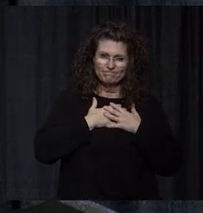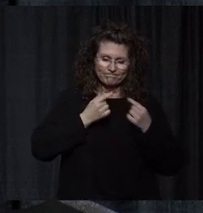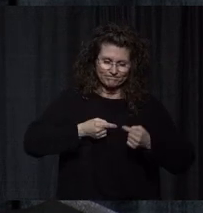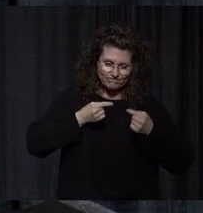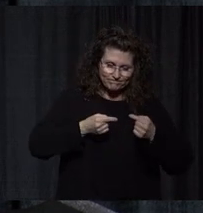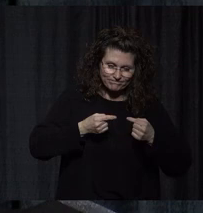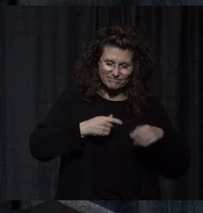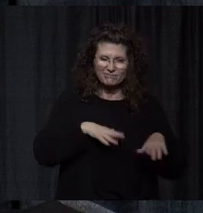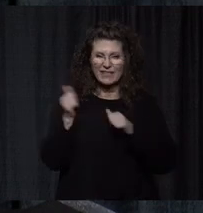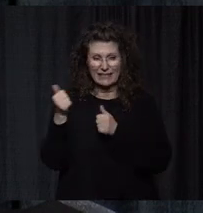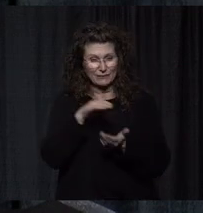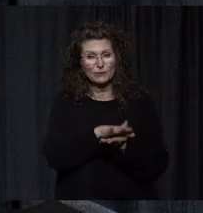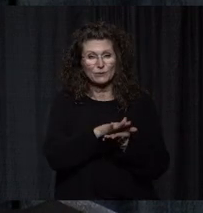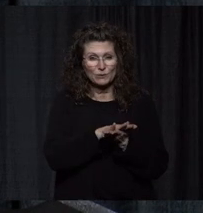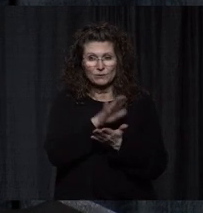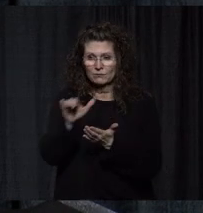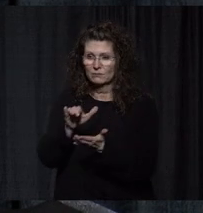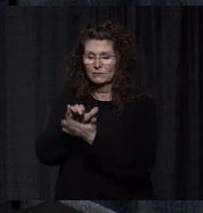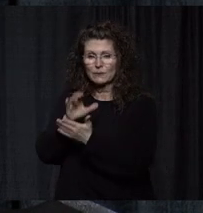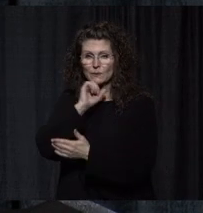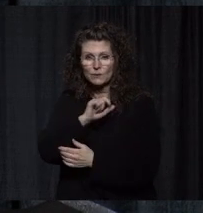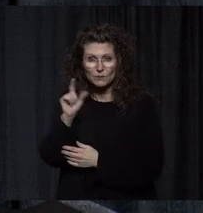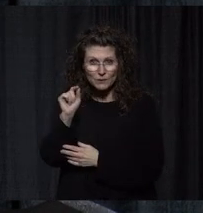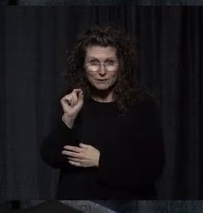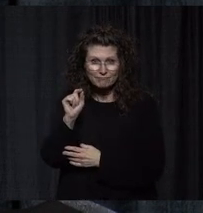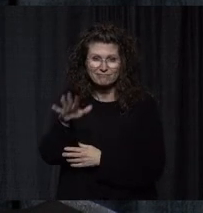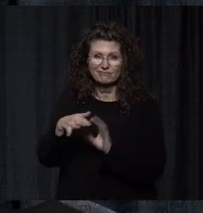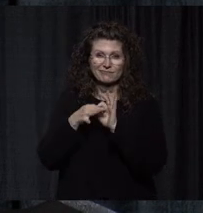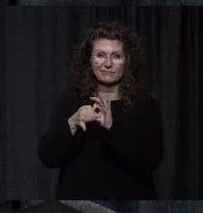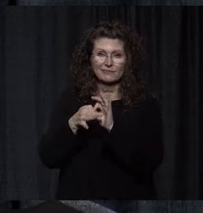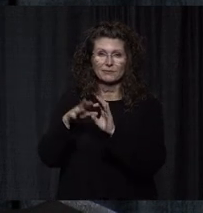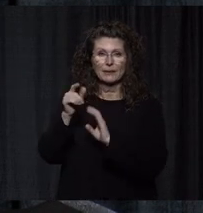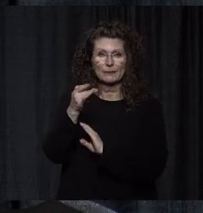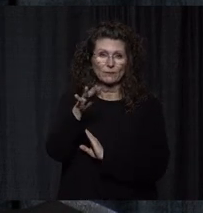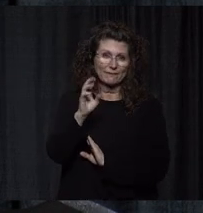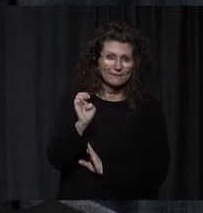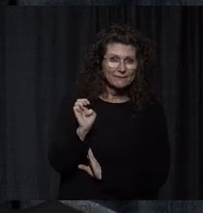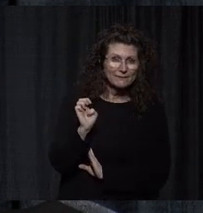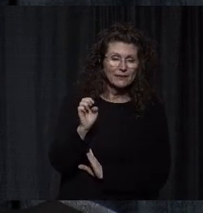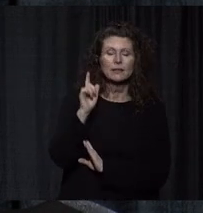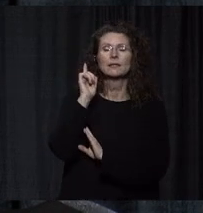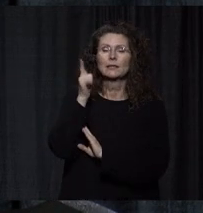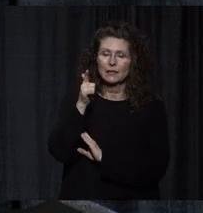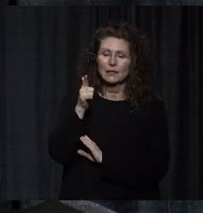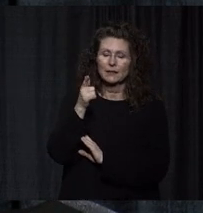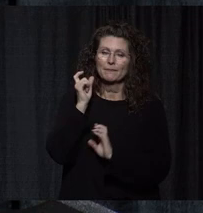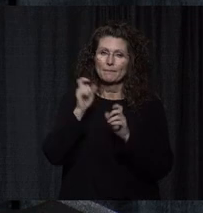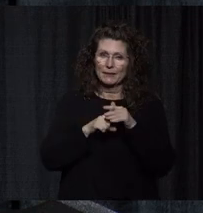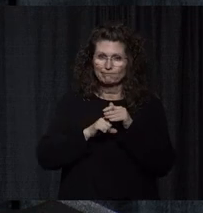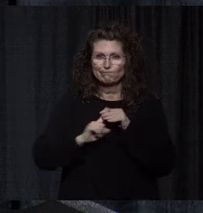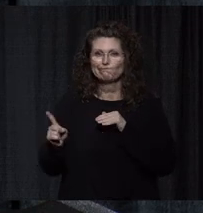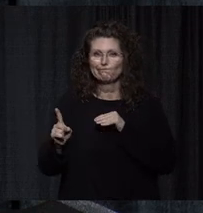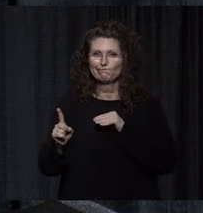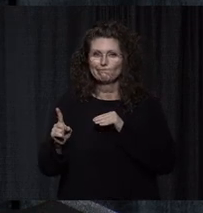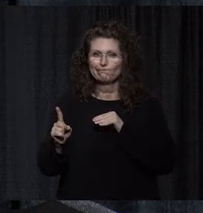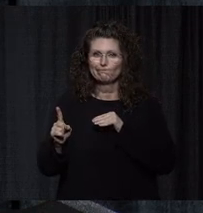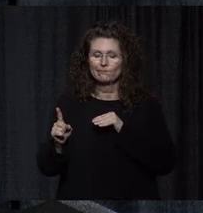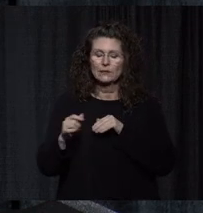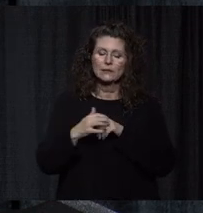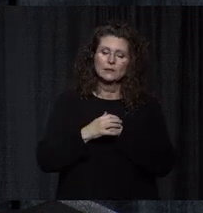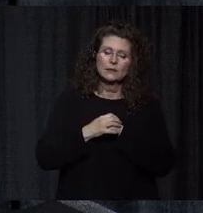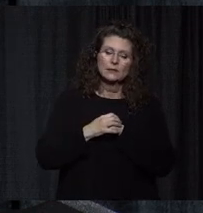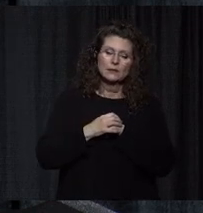school, got married at 20, and found myself in an abusive relationship that I later had to escape. It